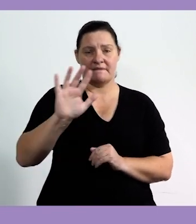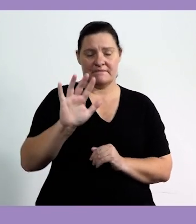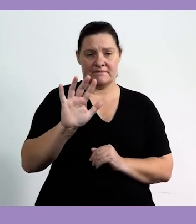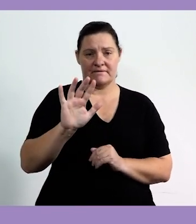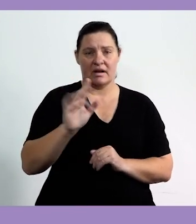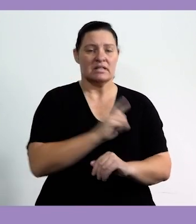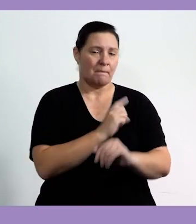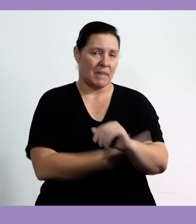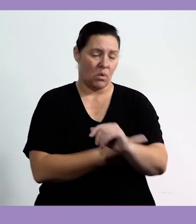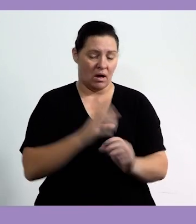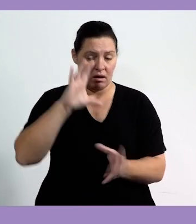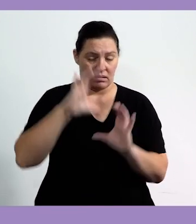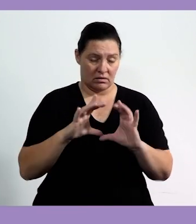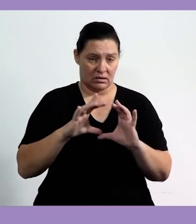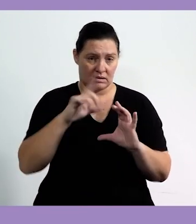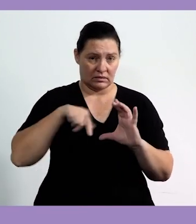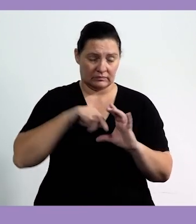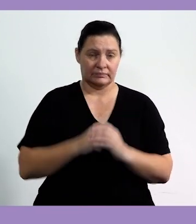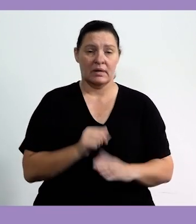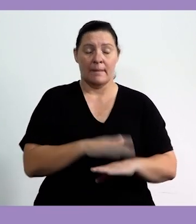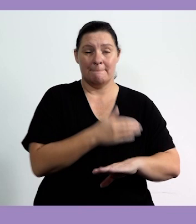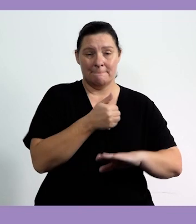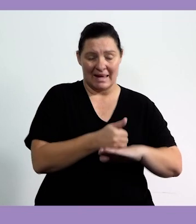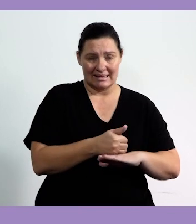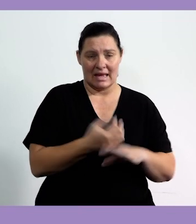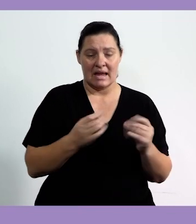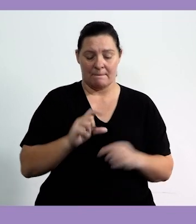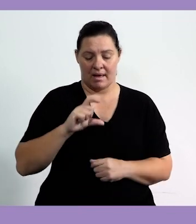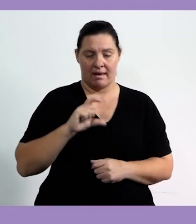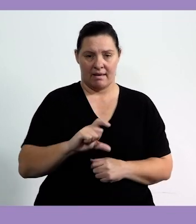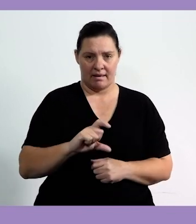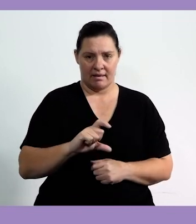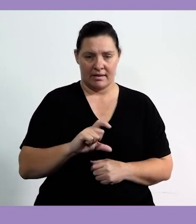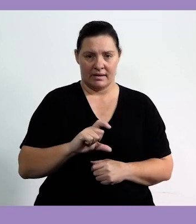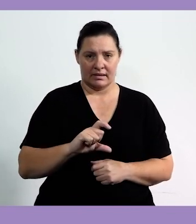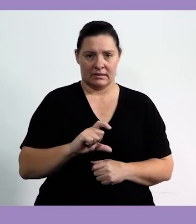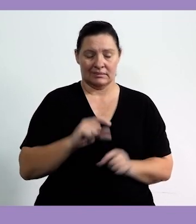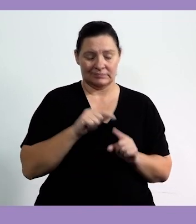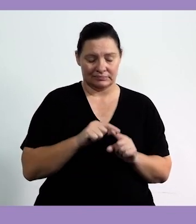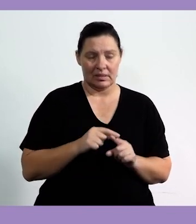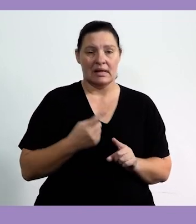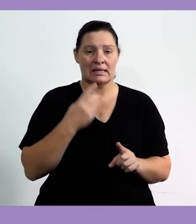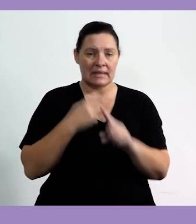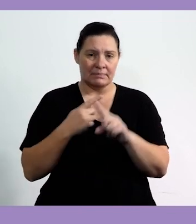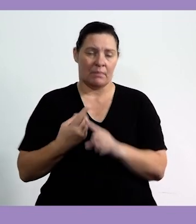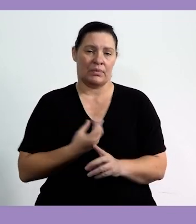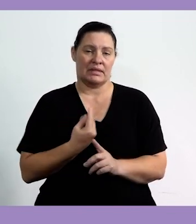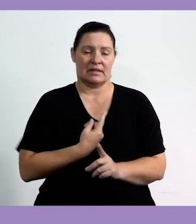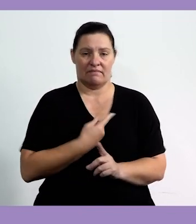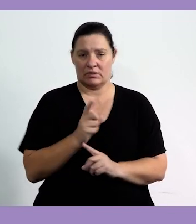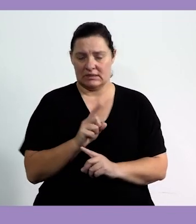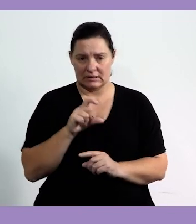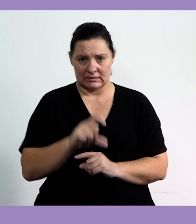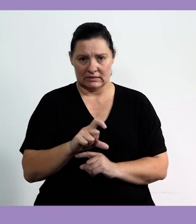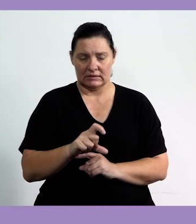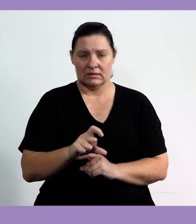5 is a power. Base, that is the number that is being multiplied.